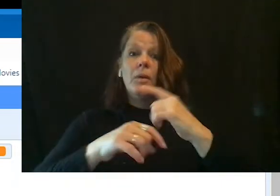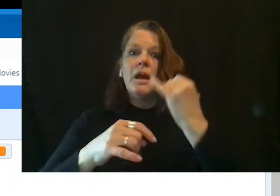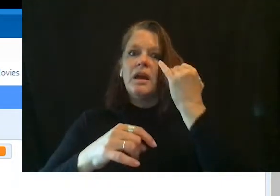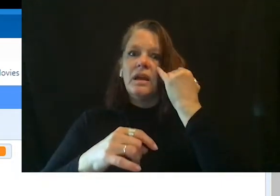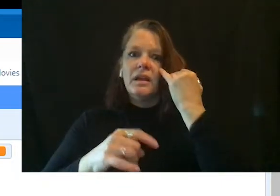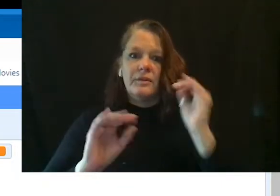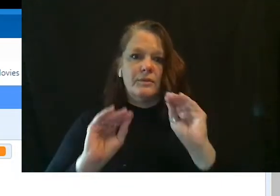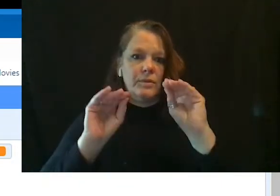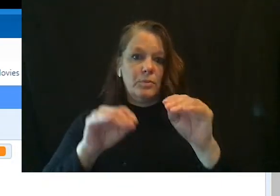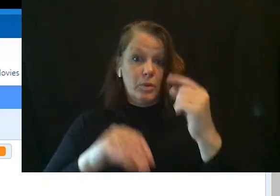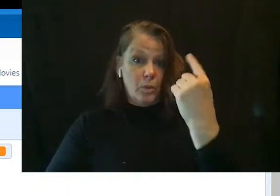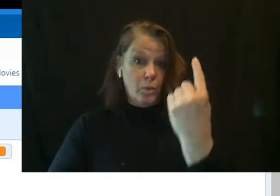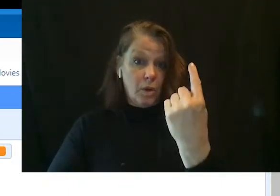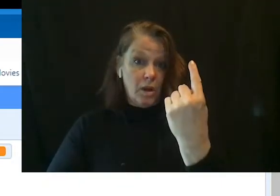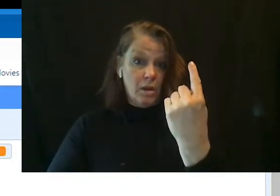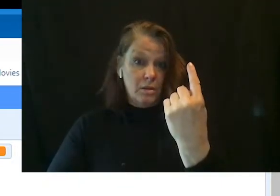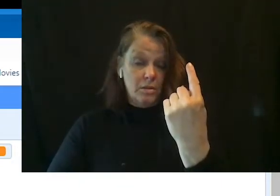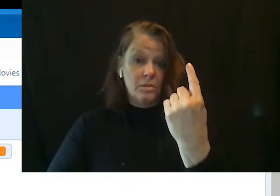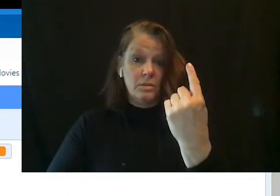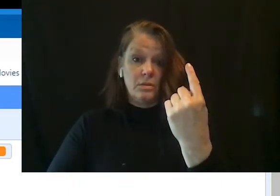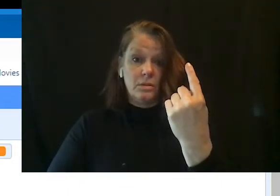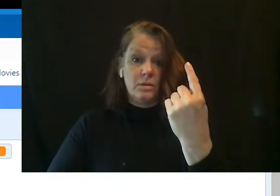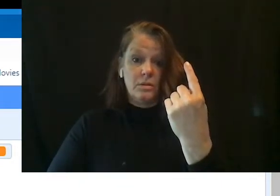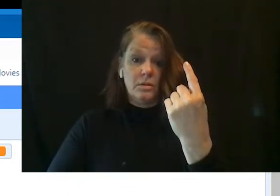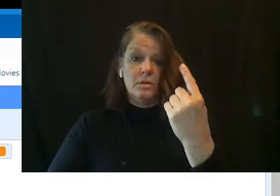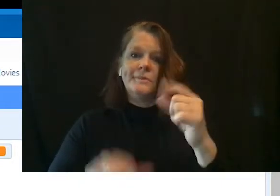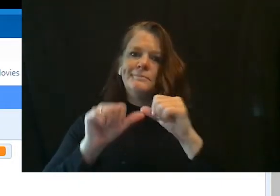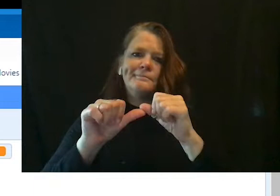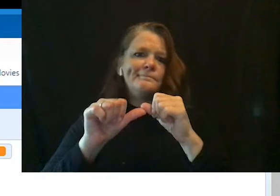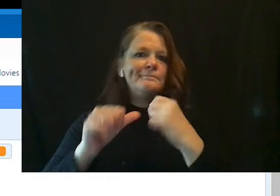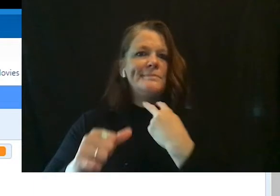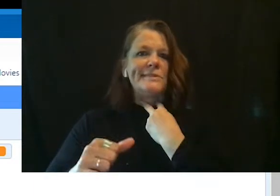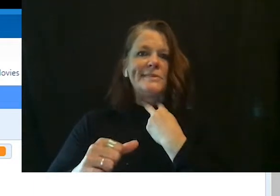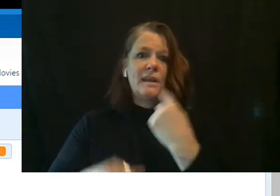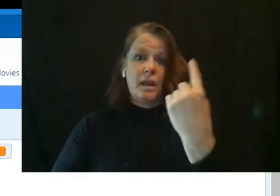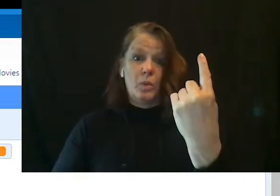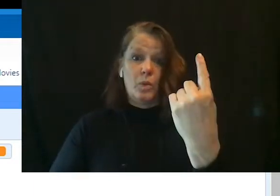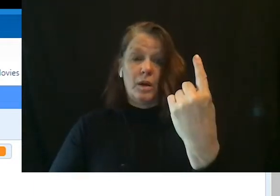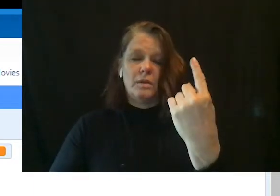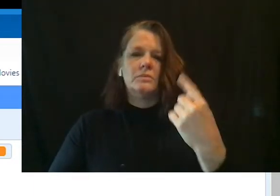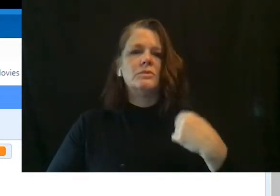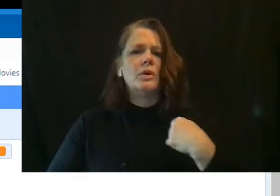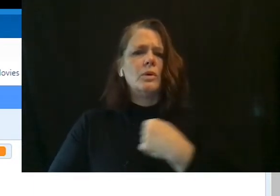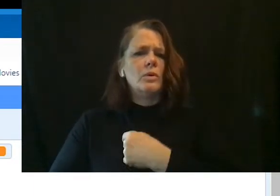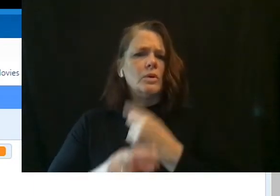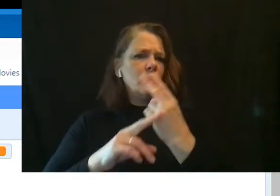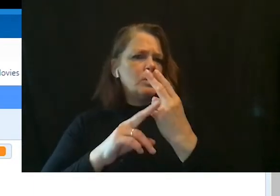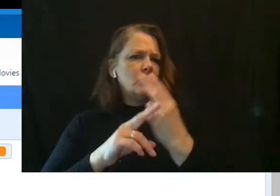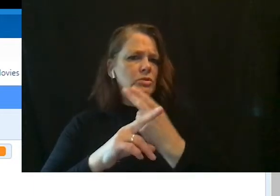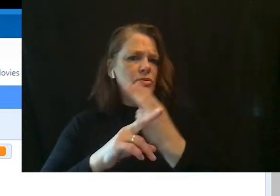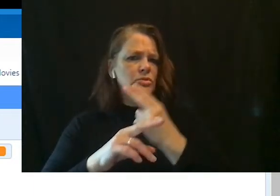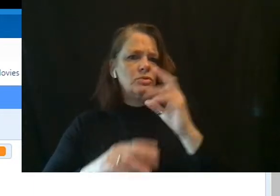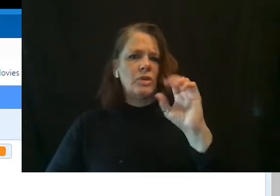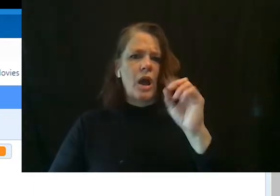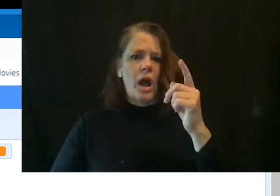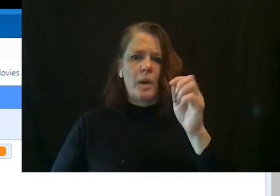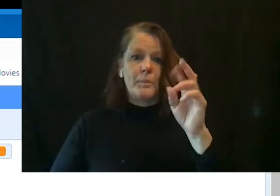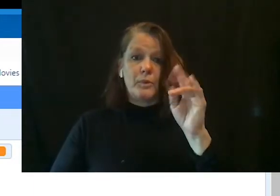1? It's just going to be infinitely stuck at 1. So we're going to actually use the